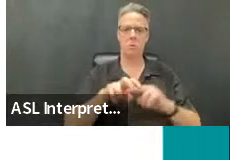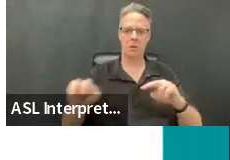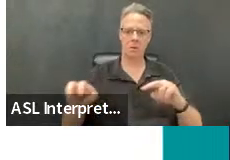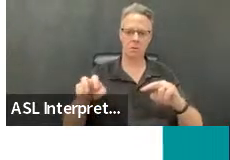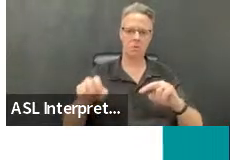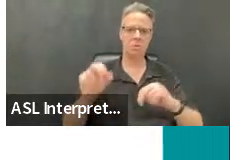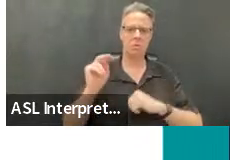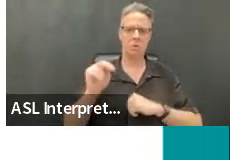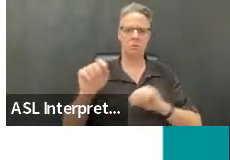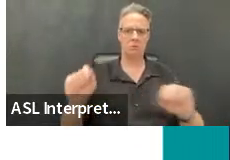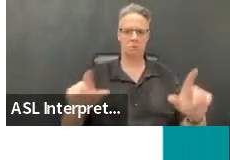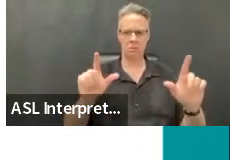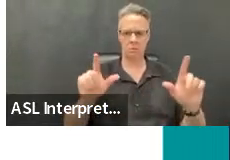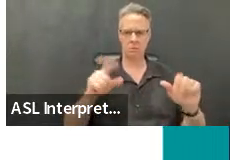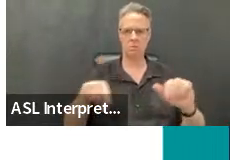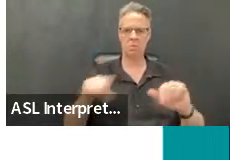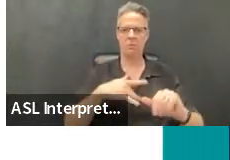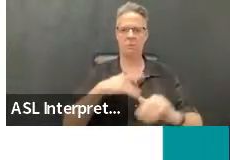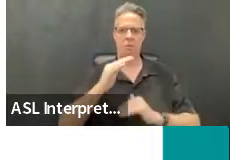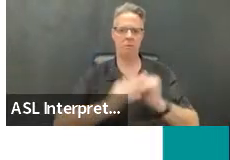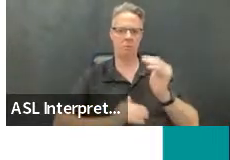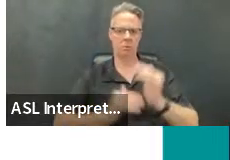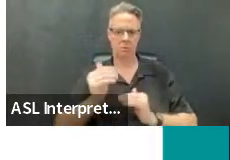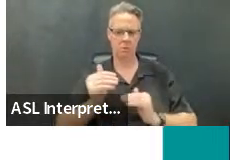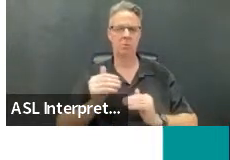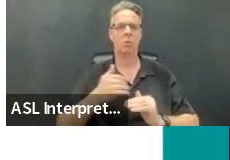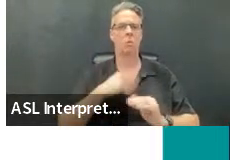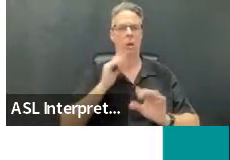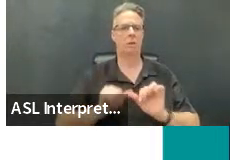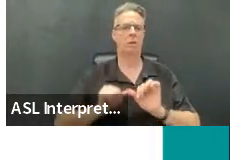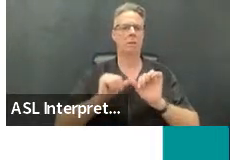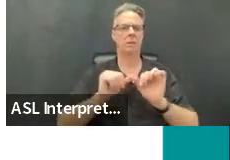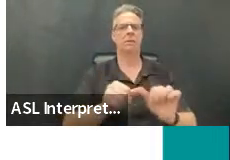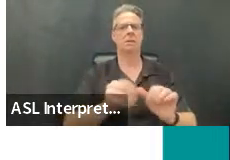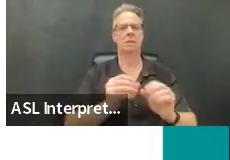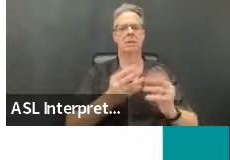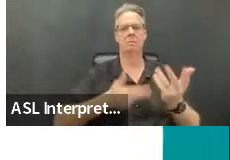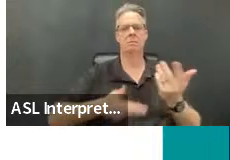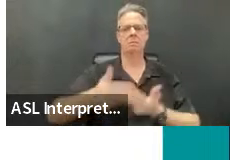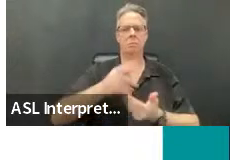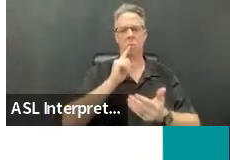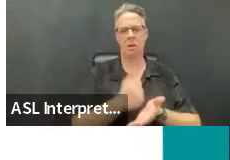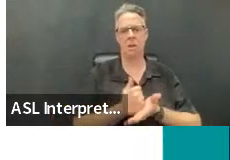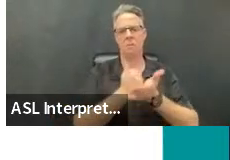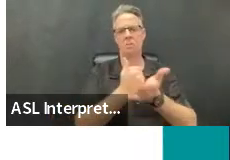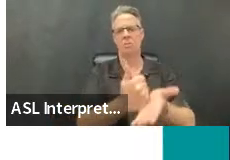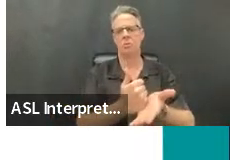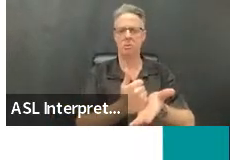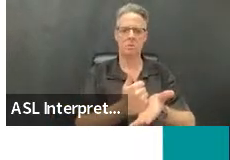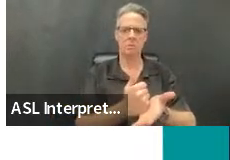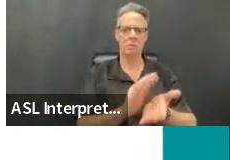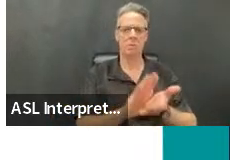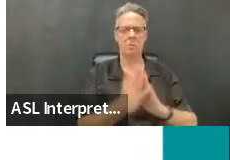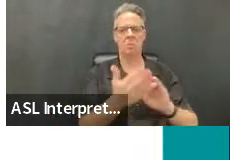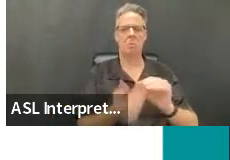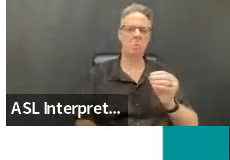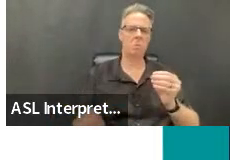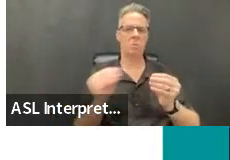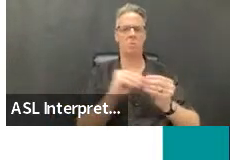video to the degree that you all feel comfortable. As we continue to be in this virtual setting, it really helps to make a much